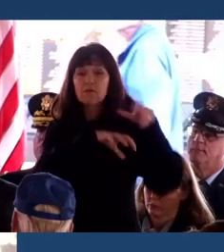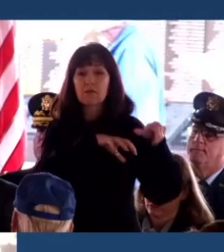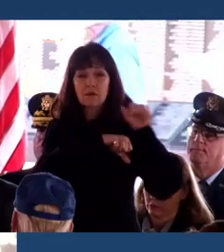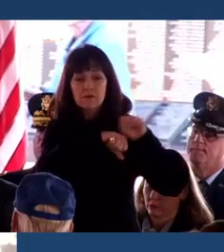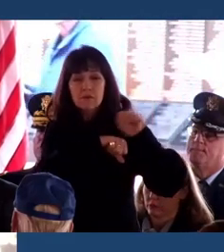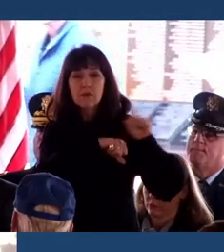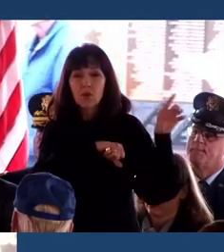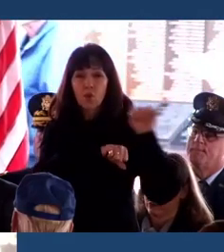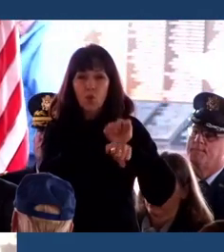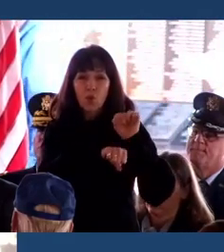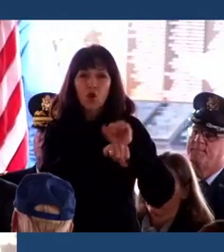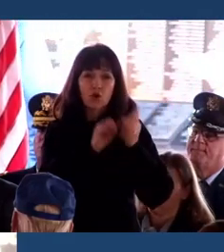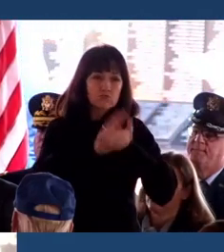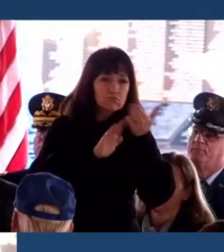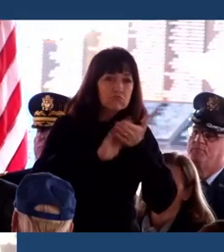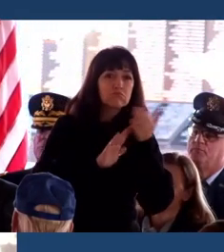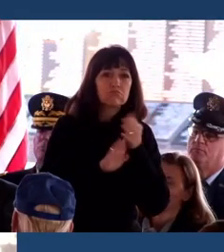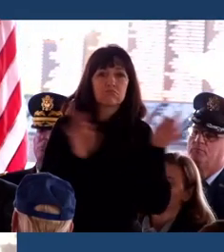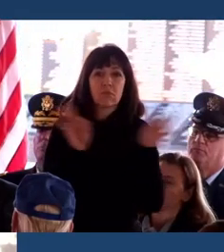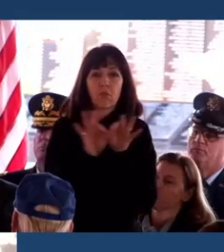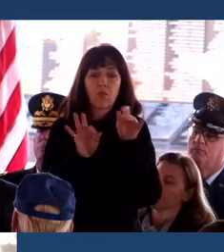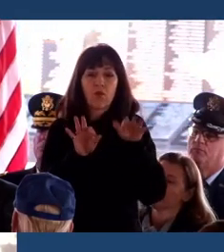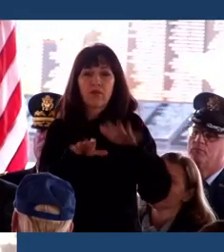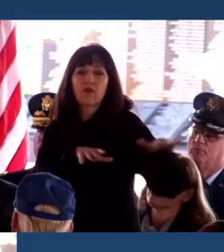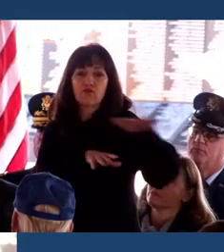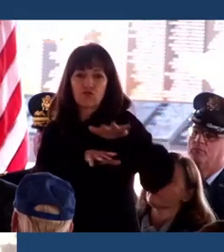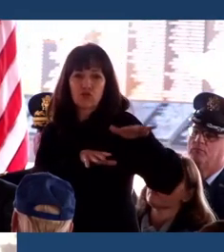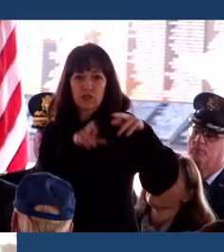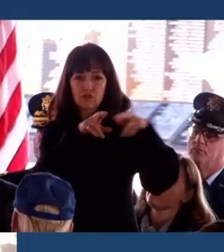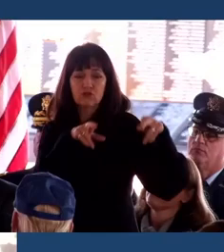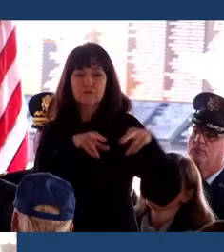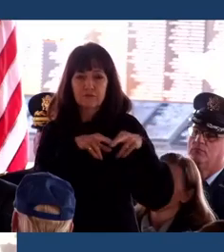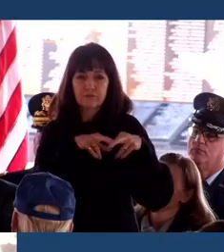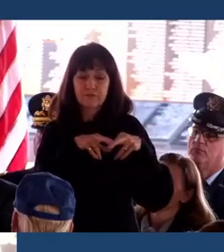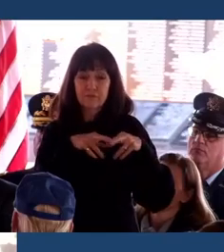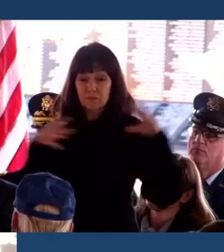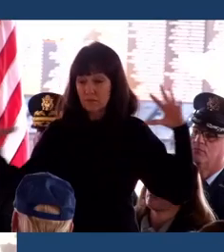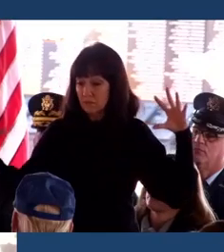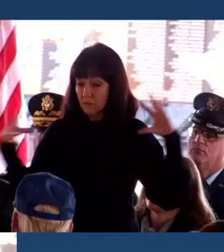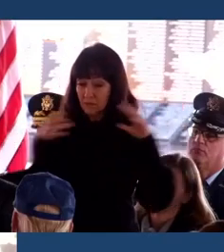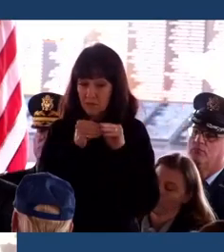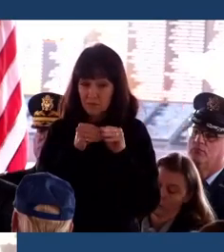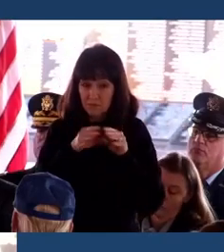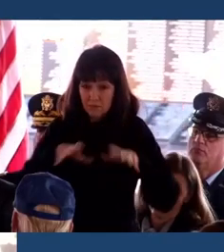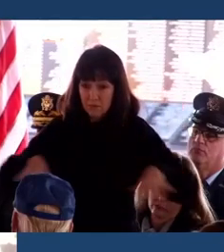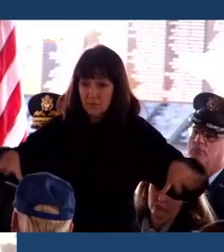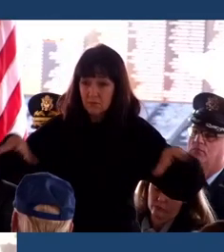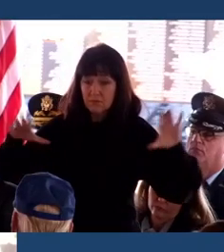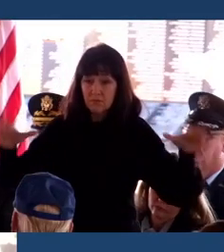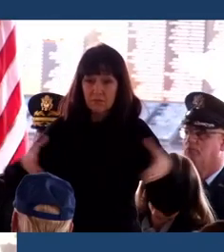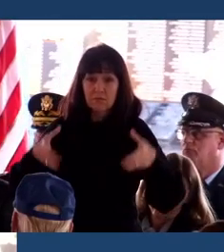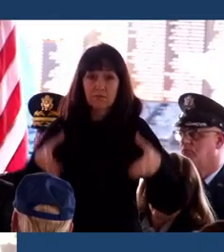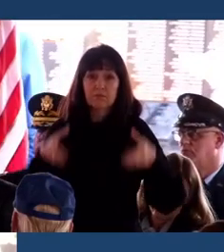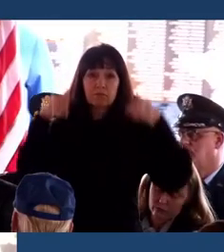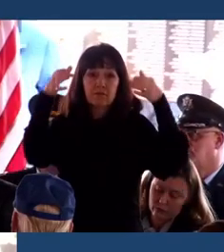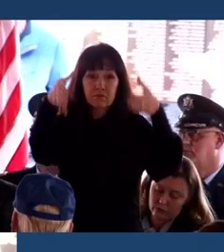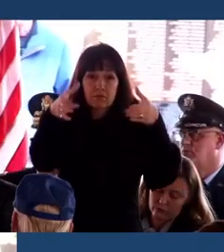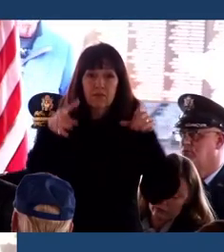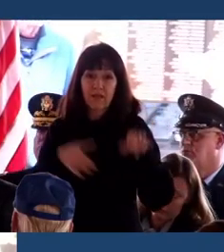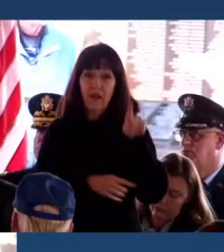many other units operating in the region. Altogether, the soldiers of the 160th